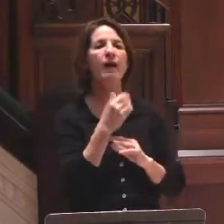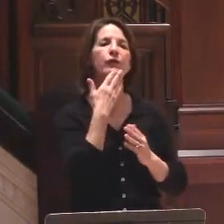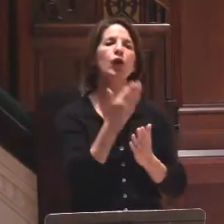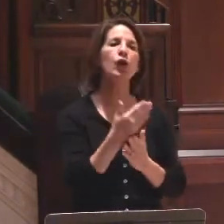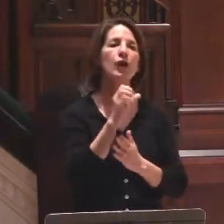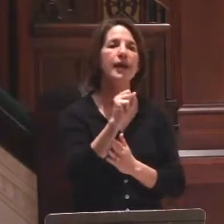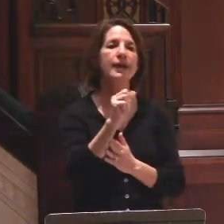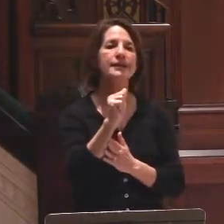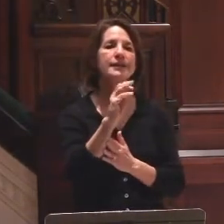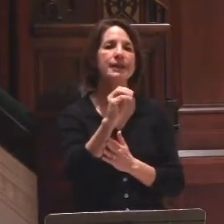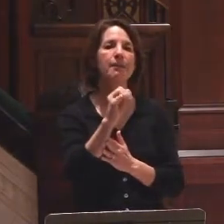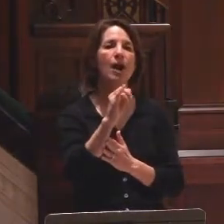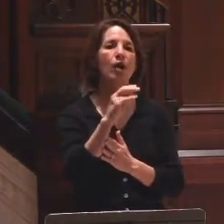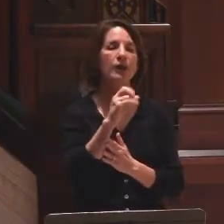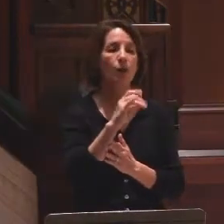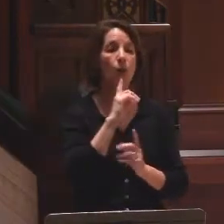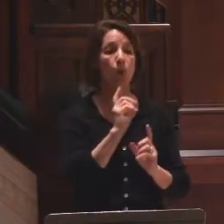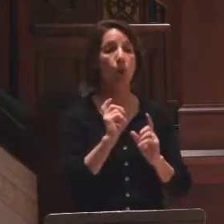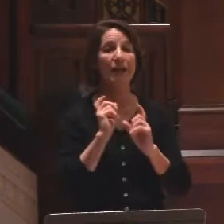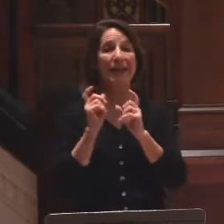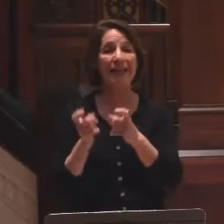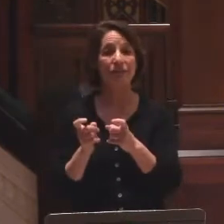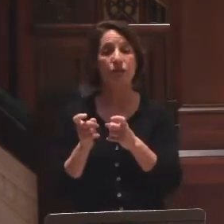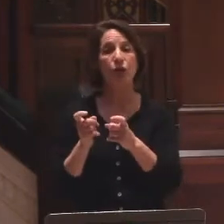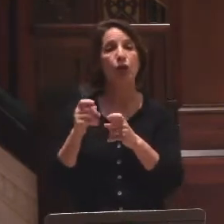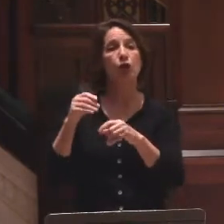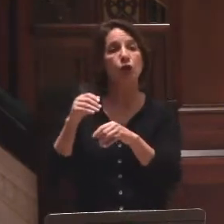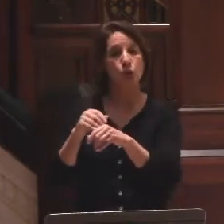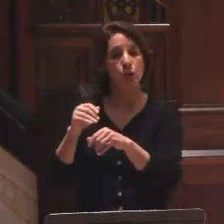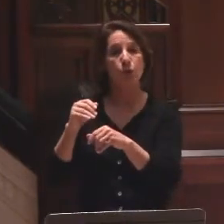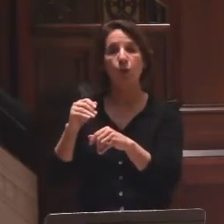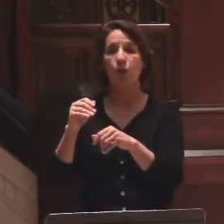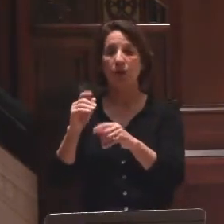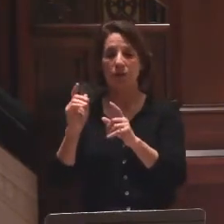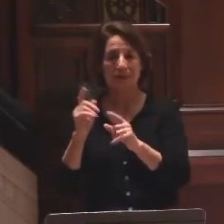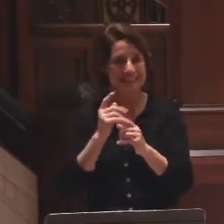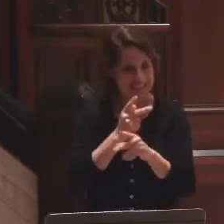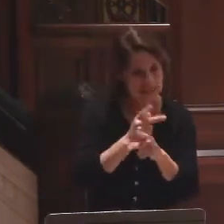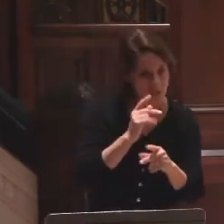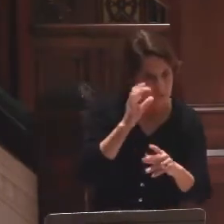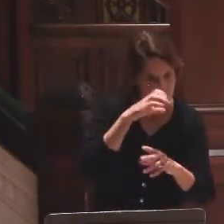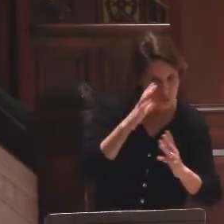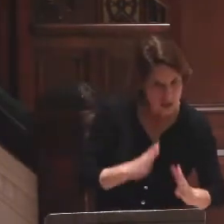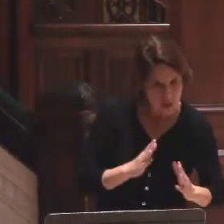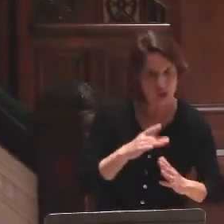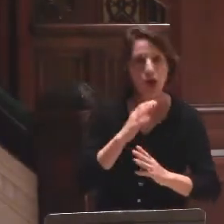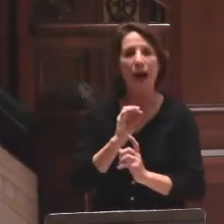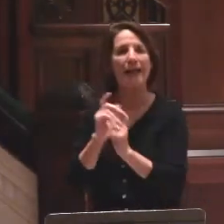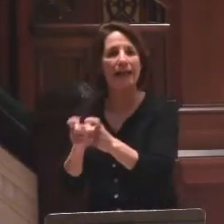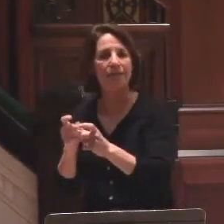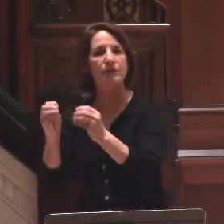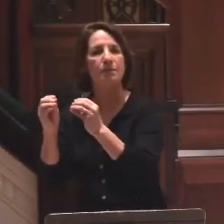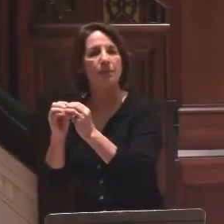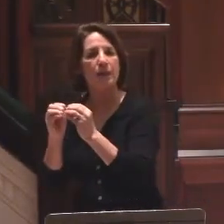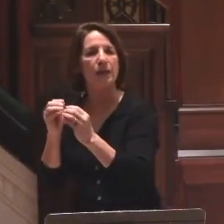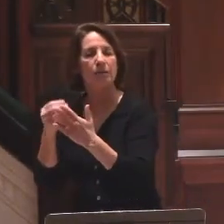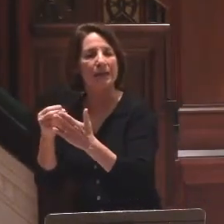wages to the innkeeper to take care of a stranger he's never met in his life. An economic answer.